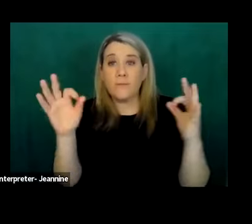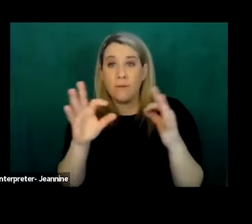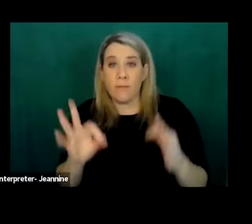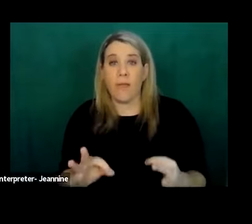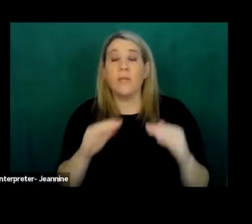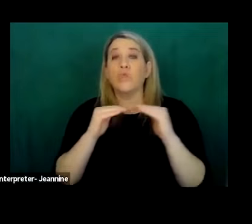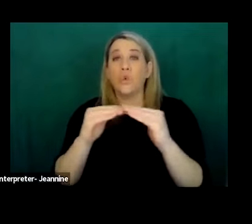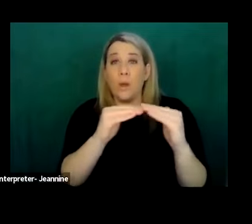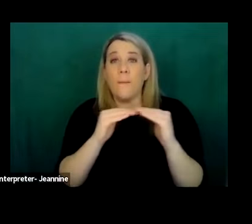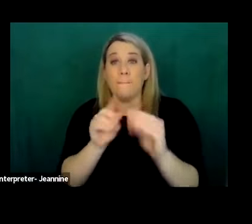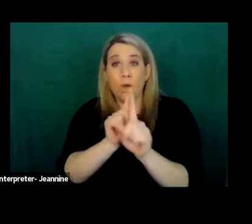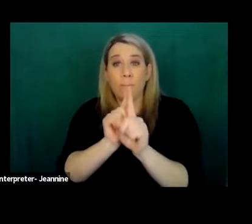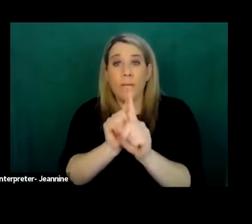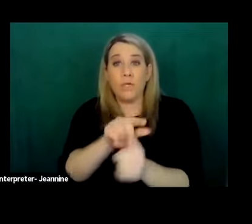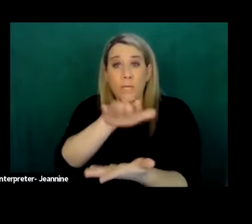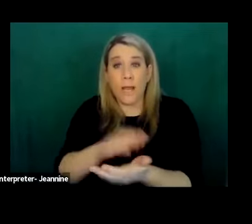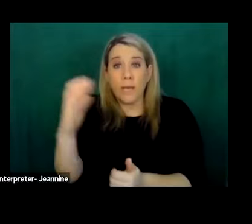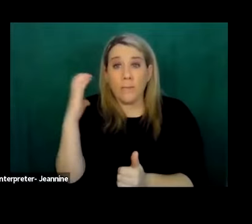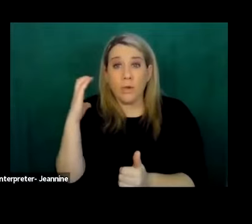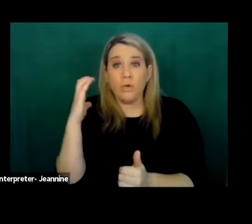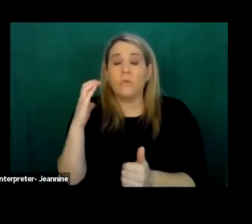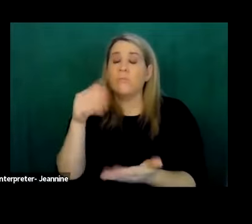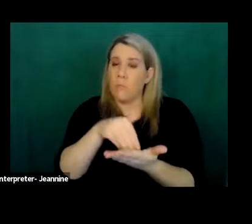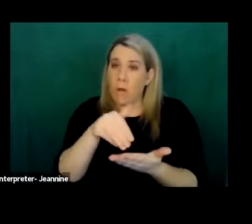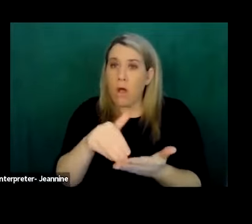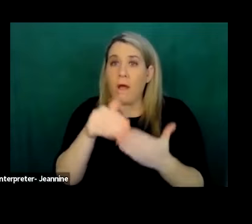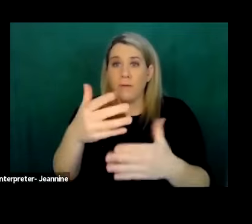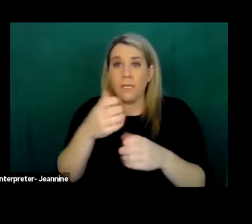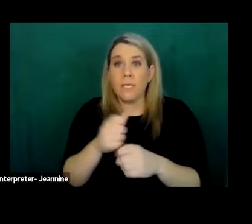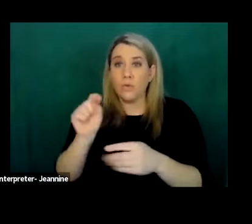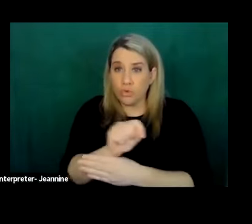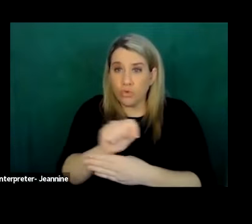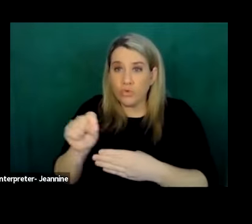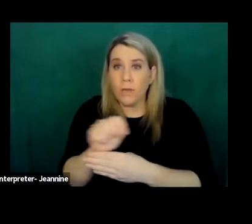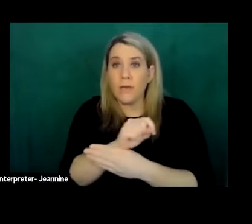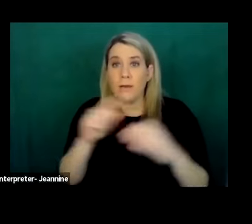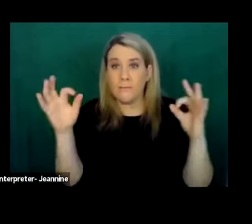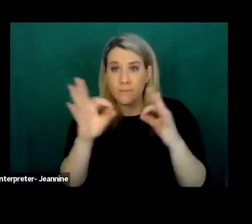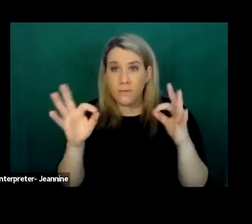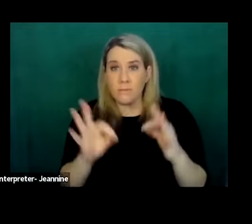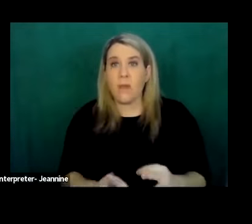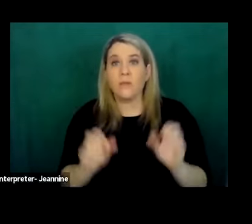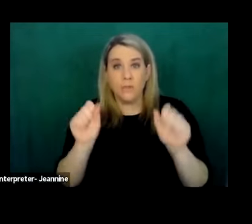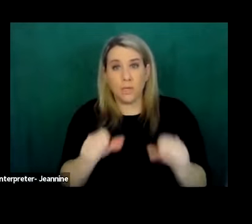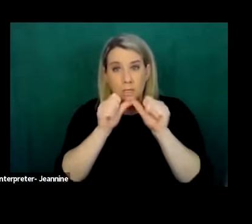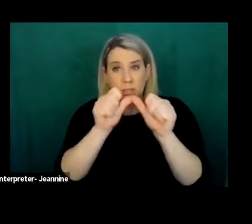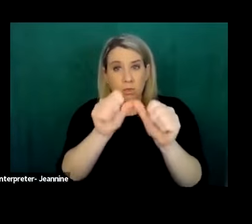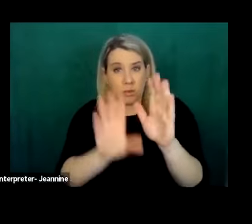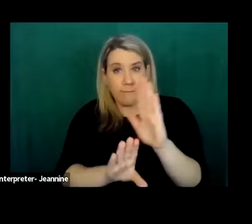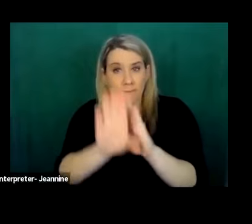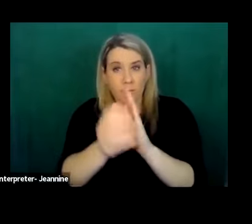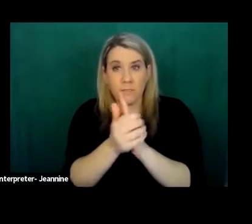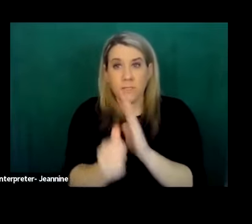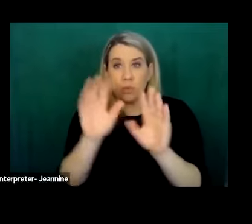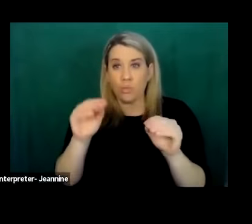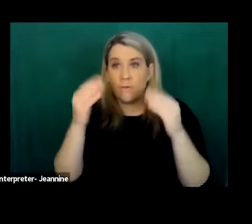peer academic coaches continuously receive that training and feedback so they can continue to develop their skills and